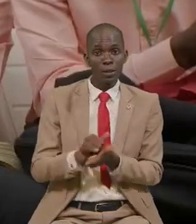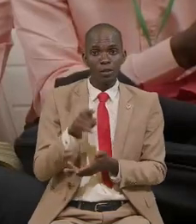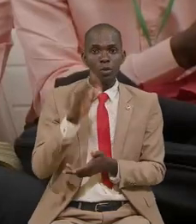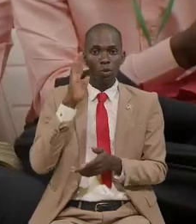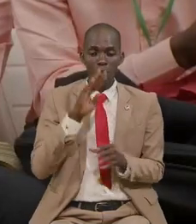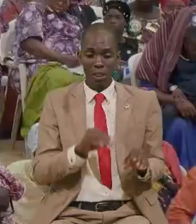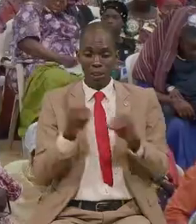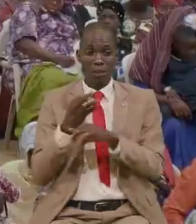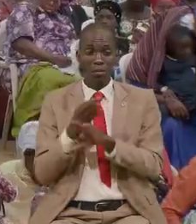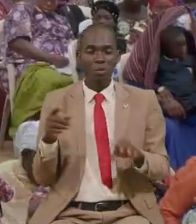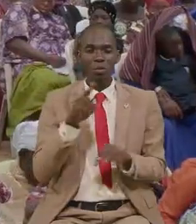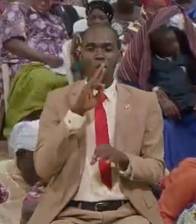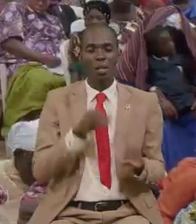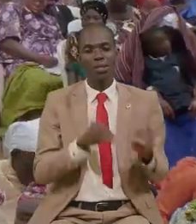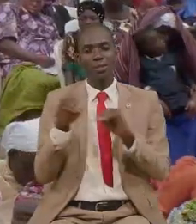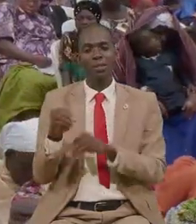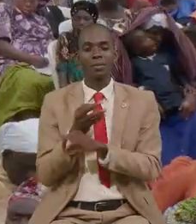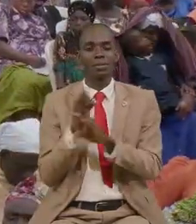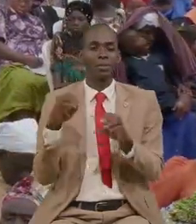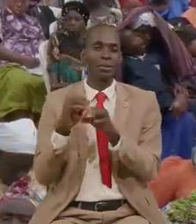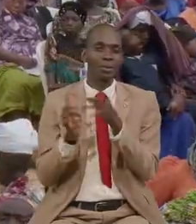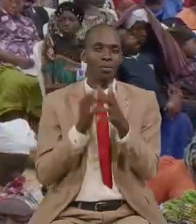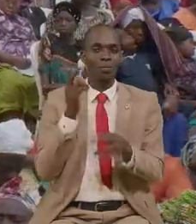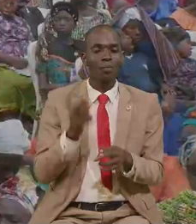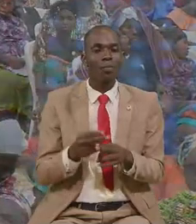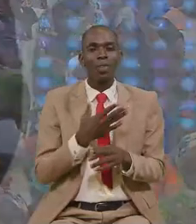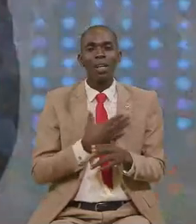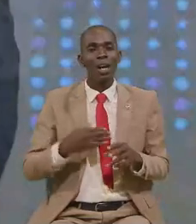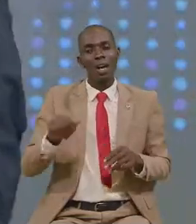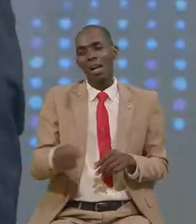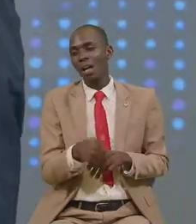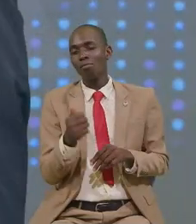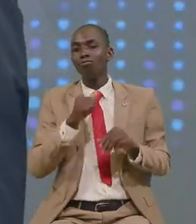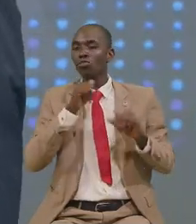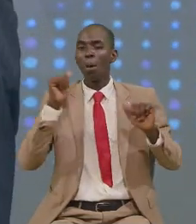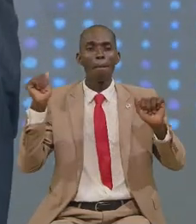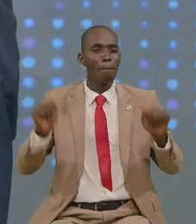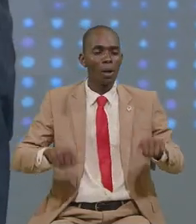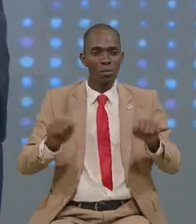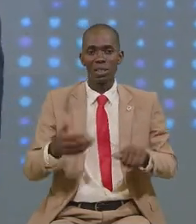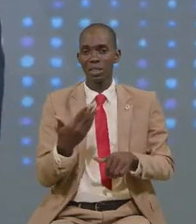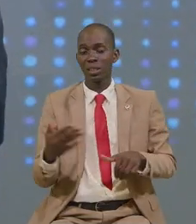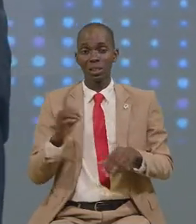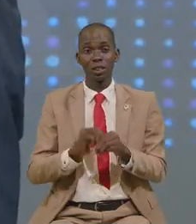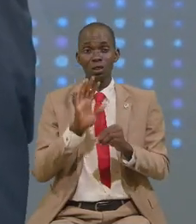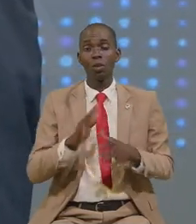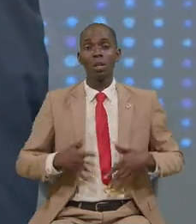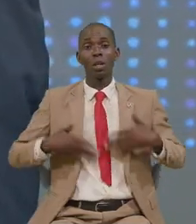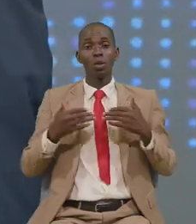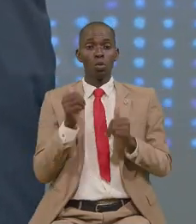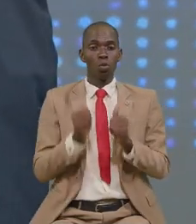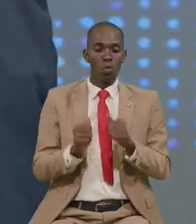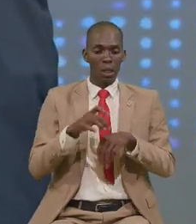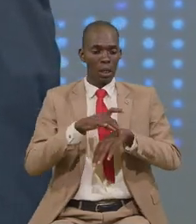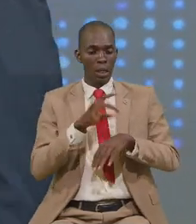you are set free. And that any impossibility in your life, which earthly men,